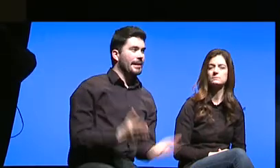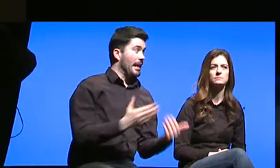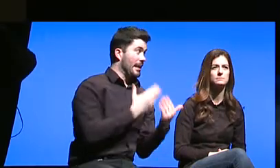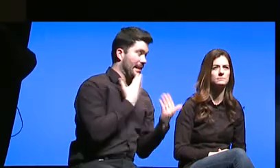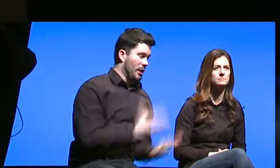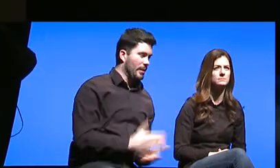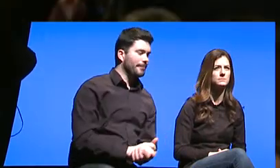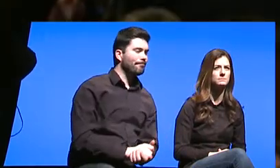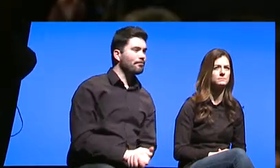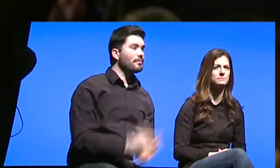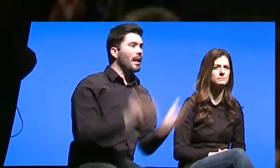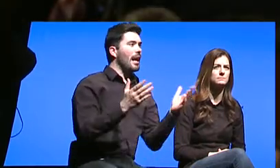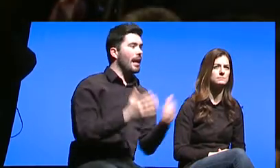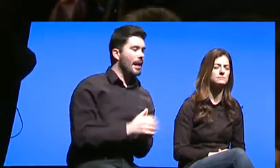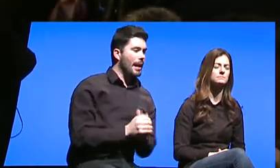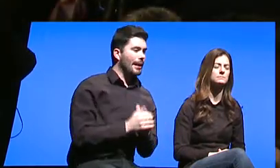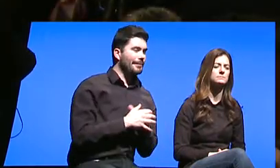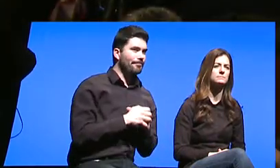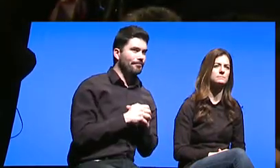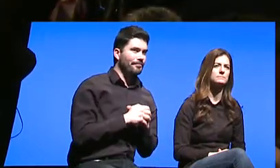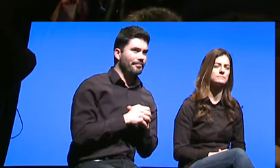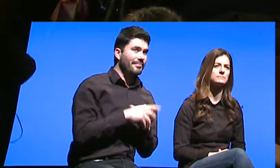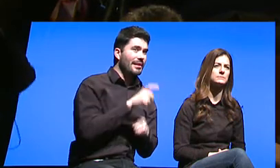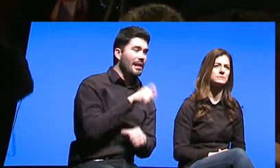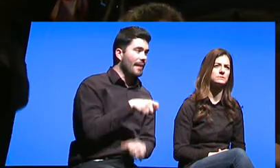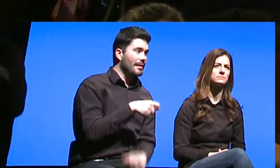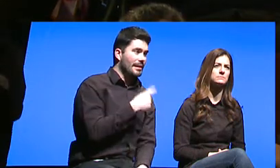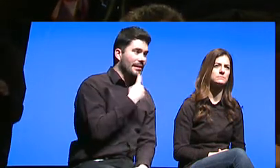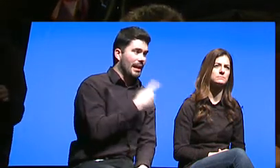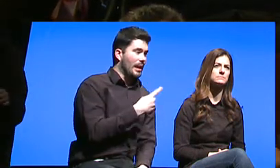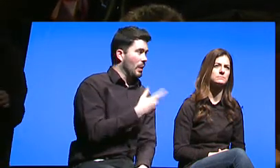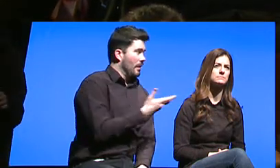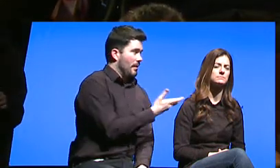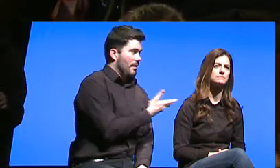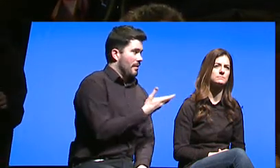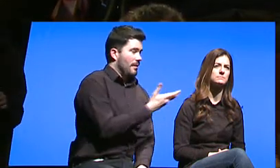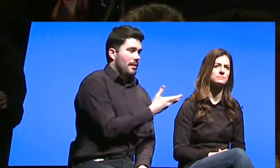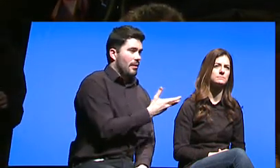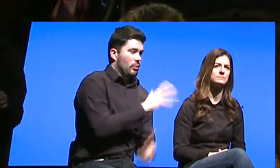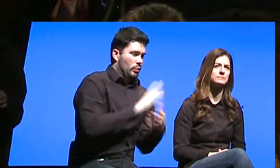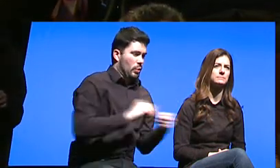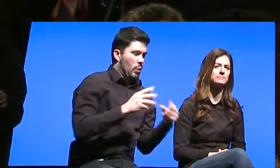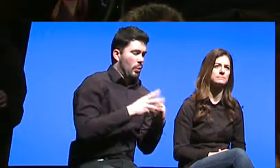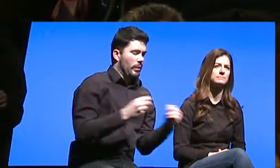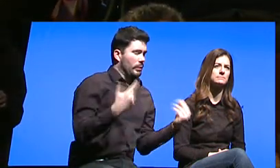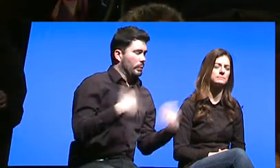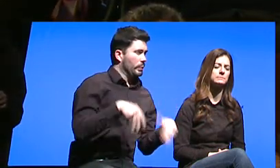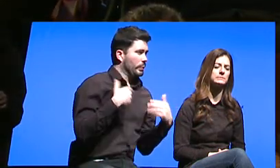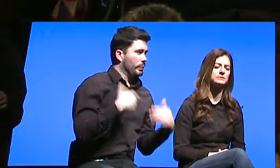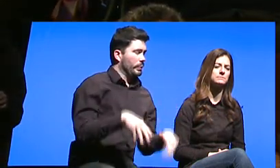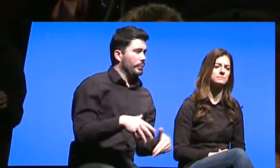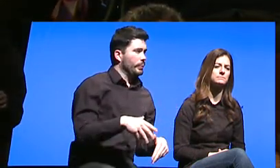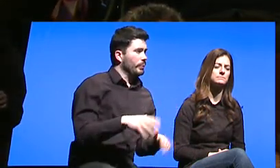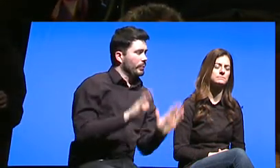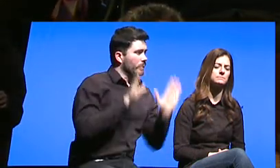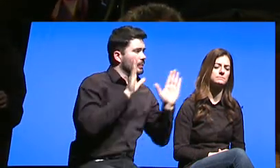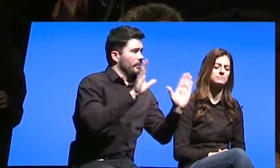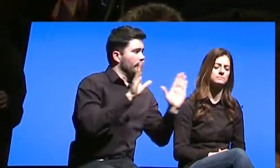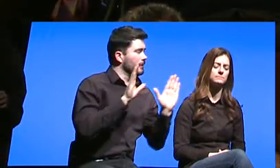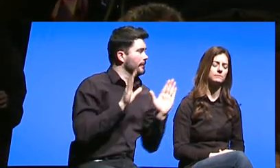you. Hey, I have to say that I think these five stories are just incredible in